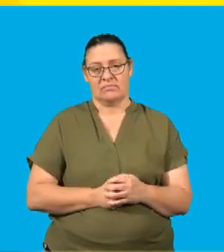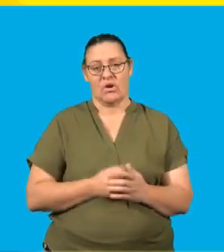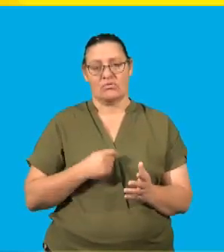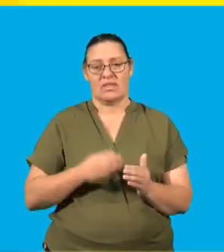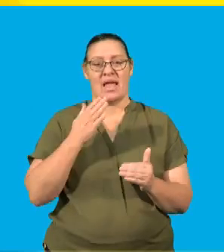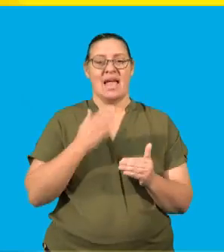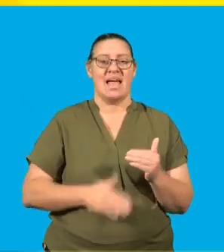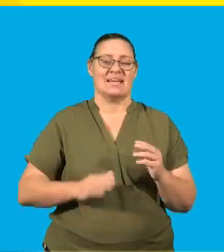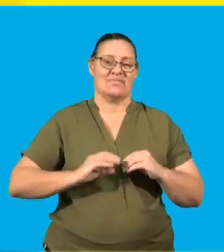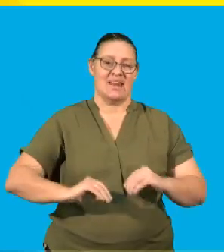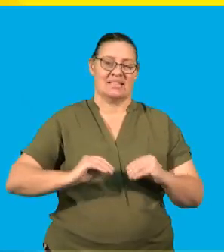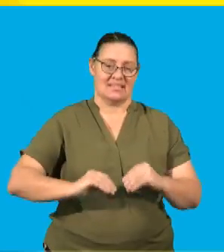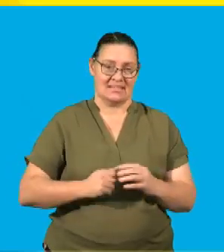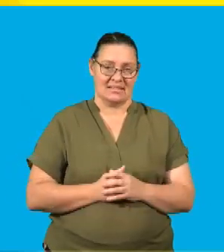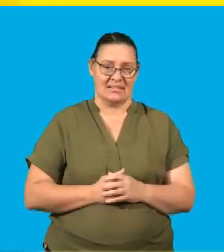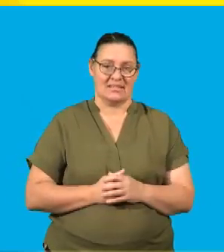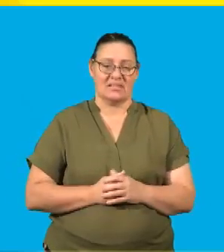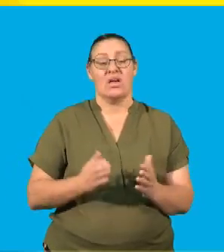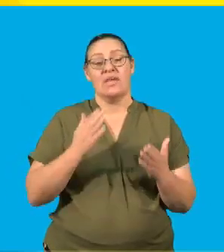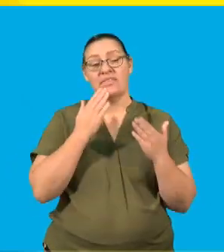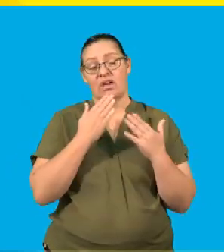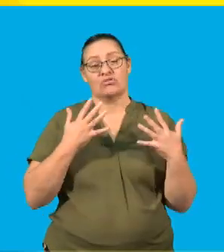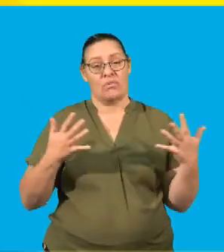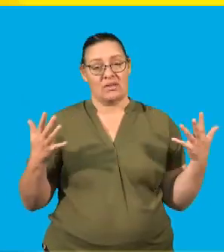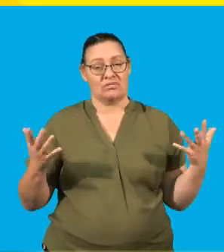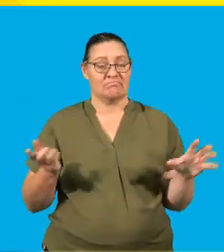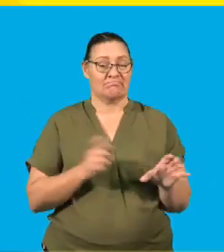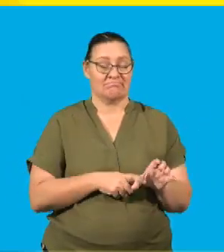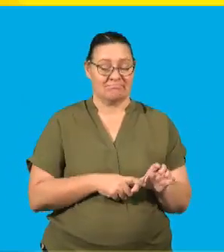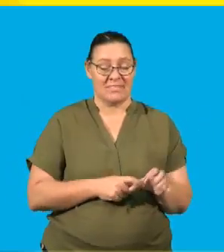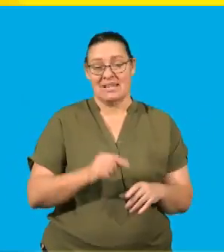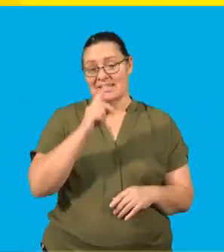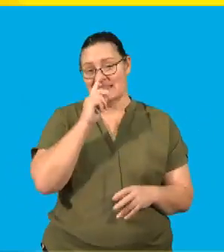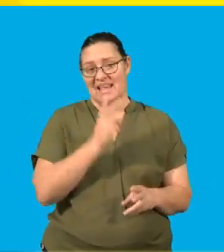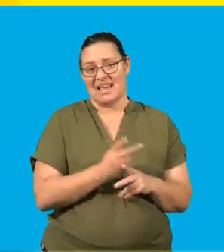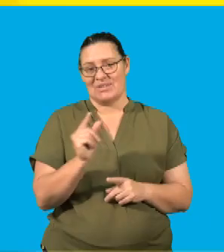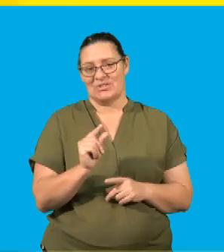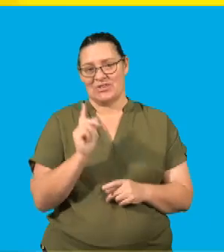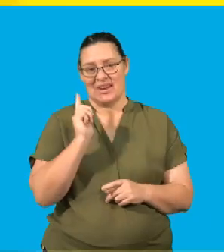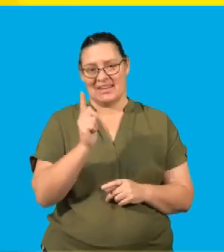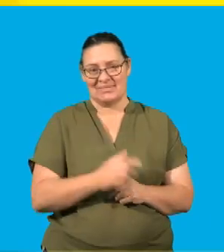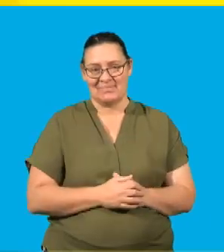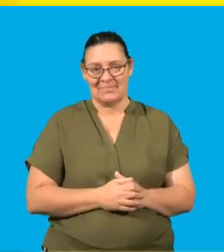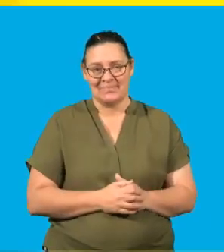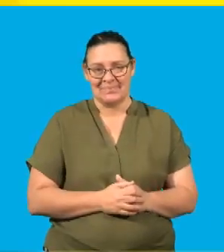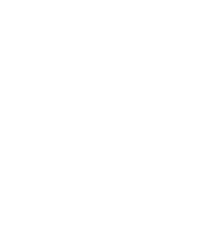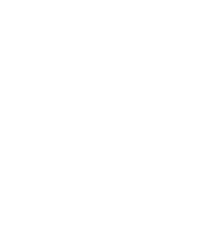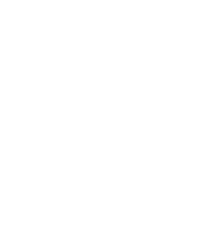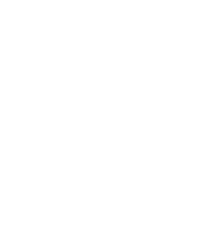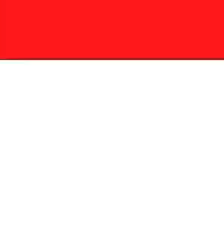And we have come to the end of our lesson. Thank you so much for tuning in. See you again next time.